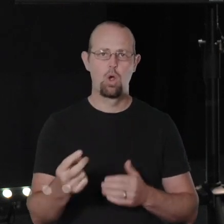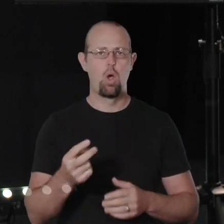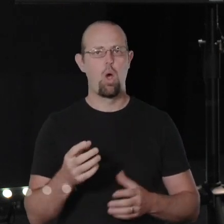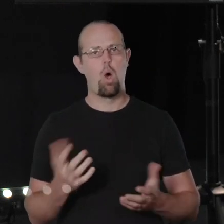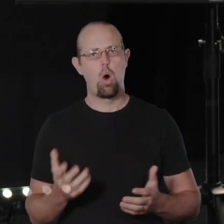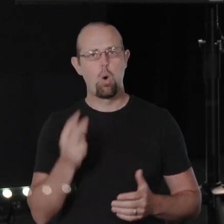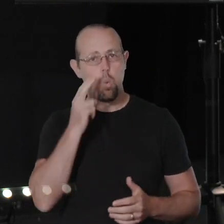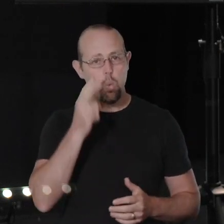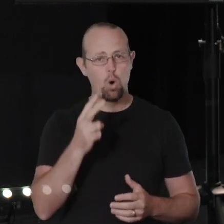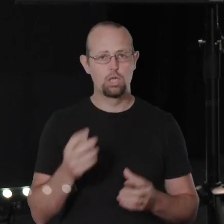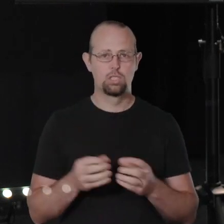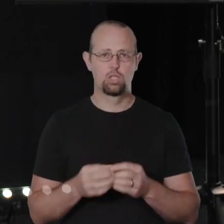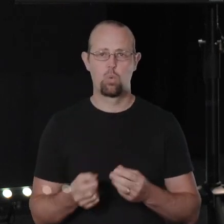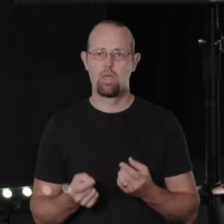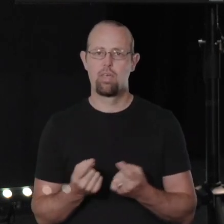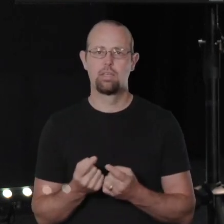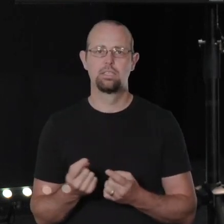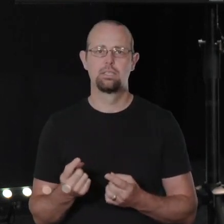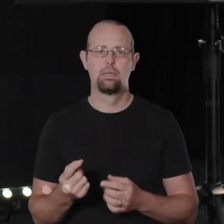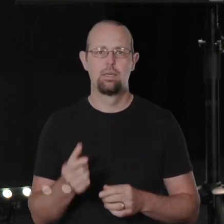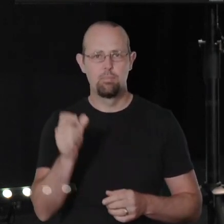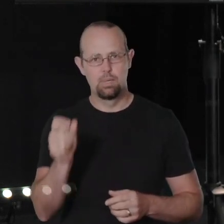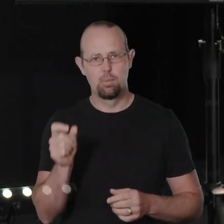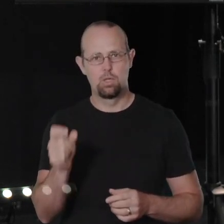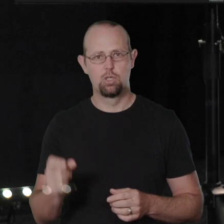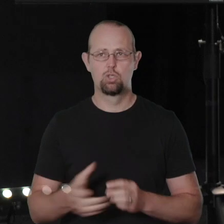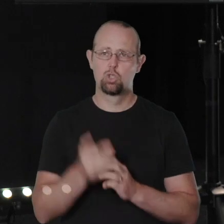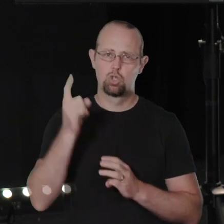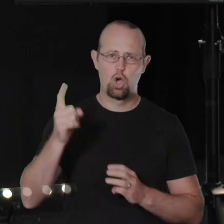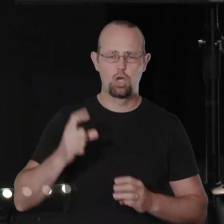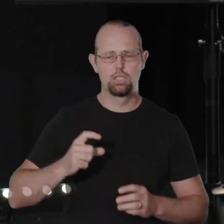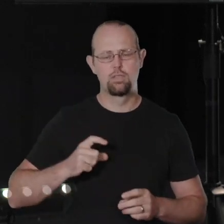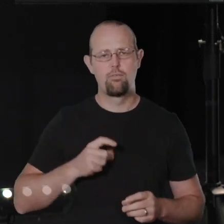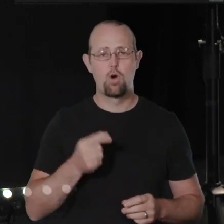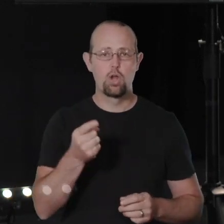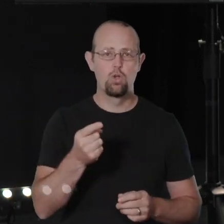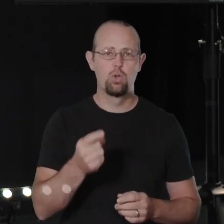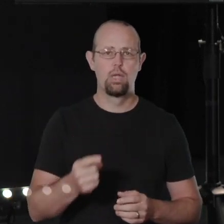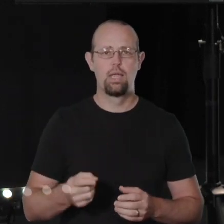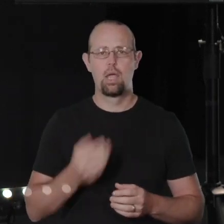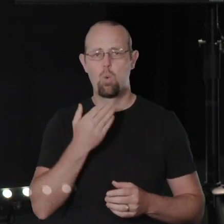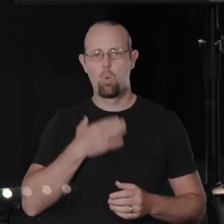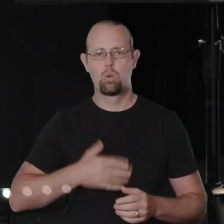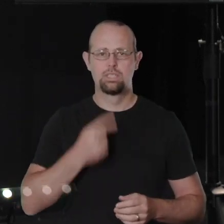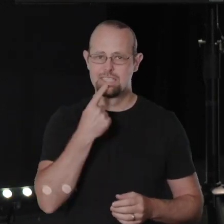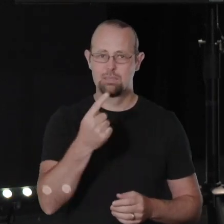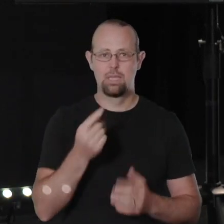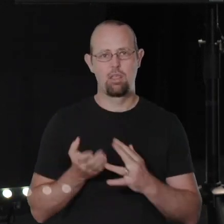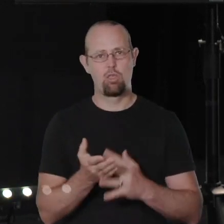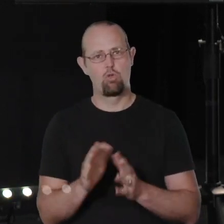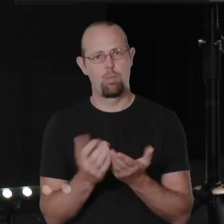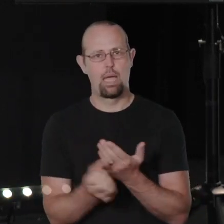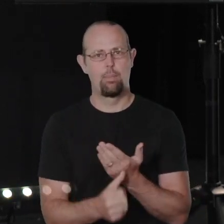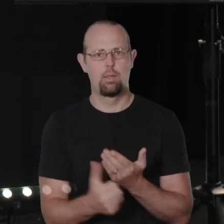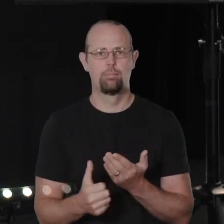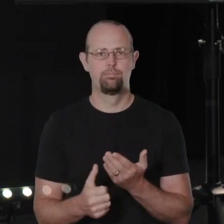is with you, God is for you, and God wants to speak to us today through His word, the Bible. So